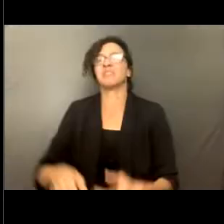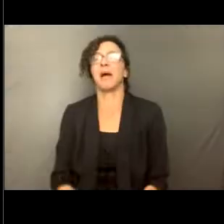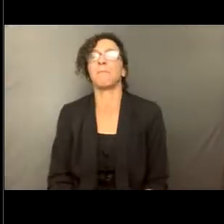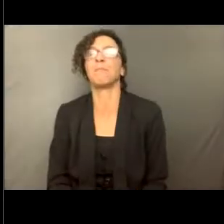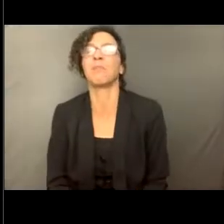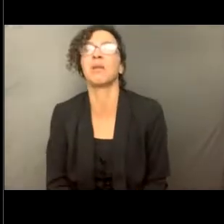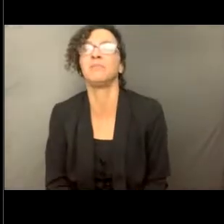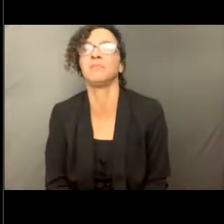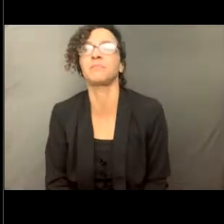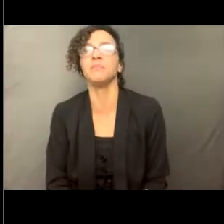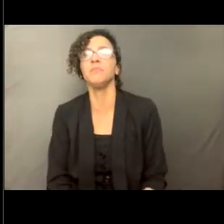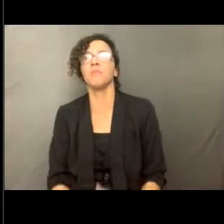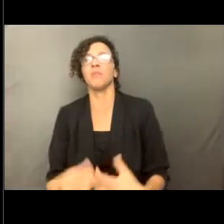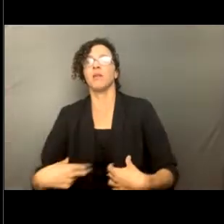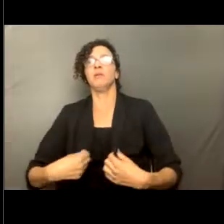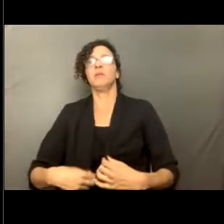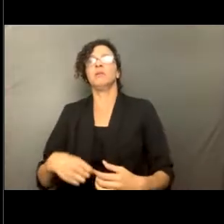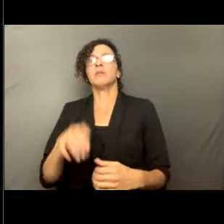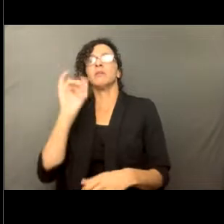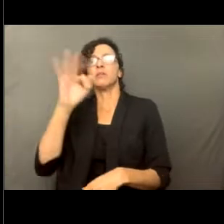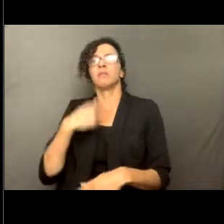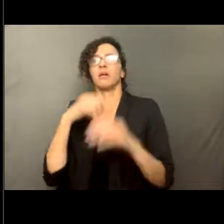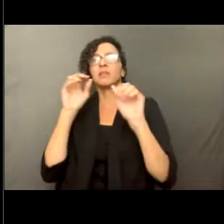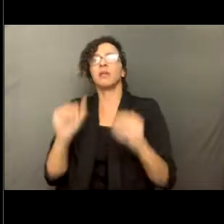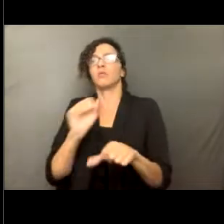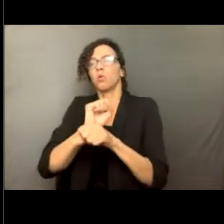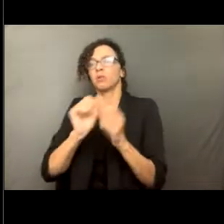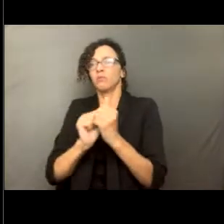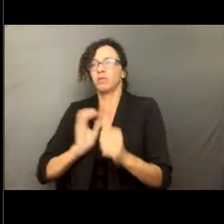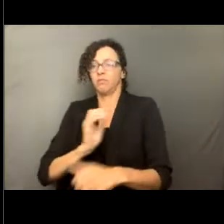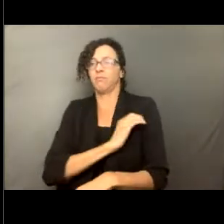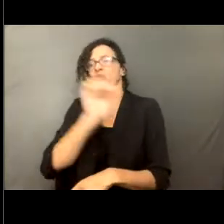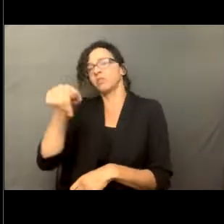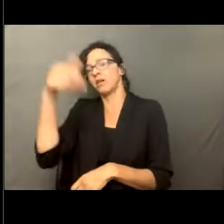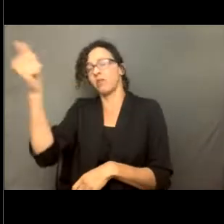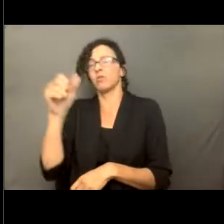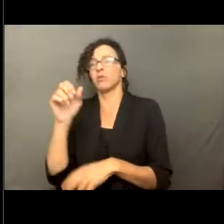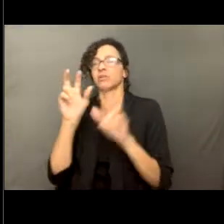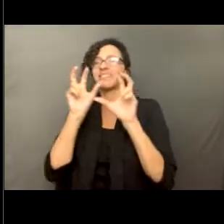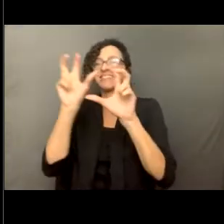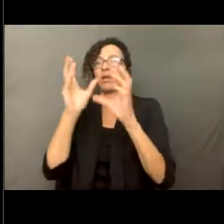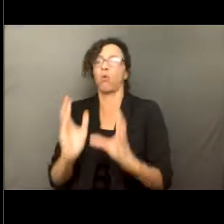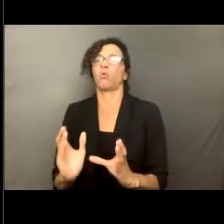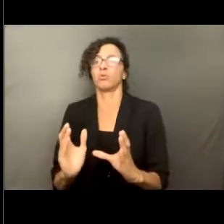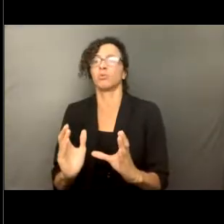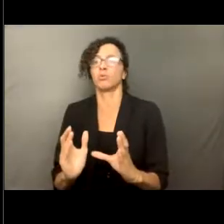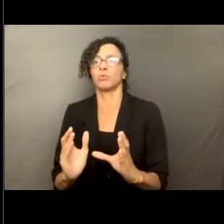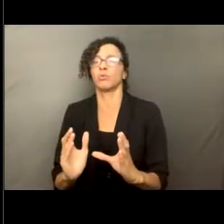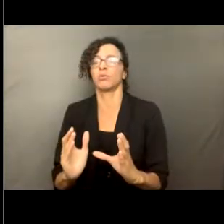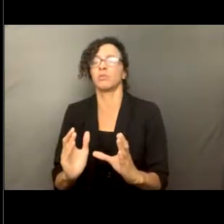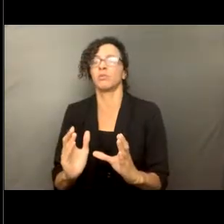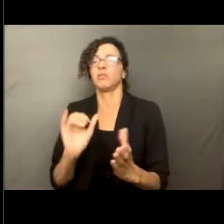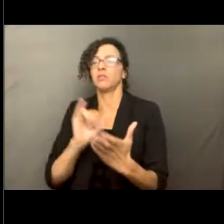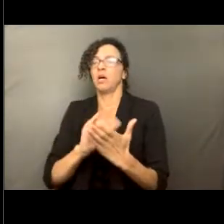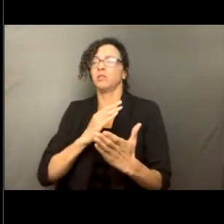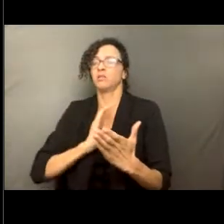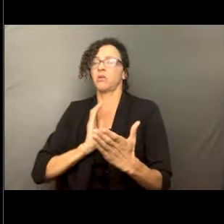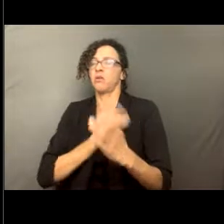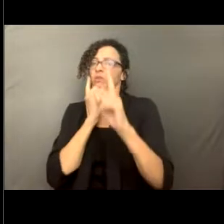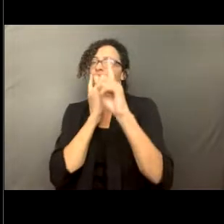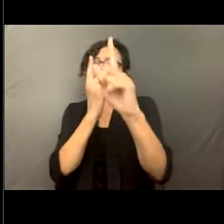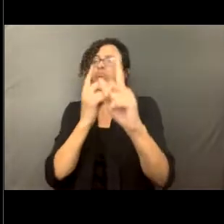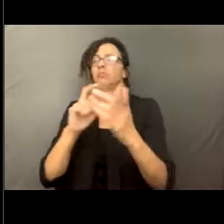commit to working with the commission and other stakeholders. That has always been our intent. So definitely apologize on behalf of